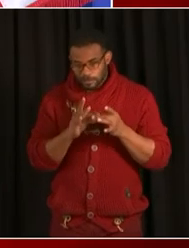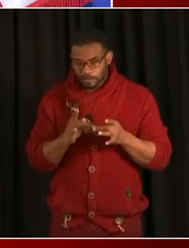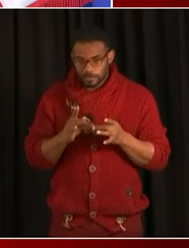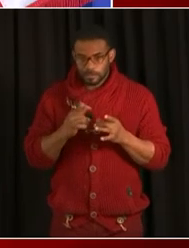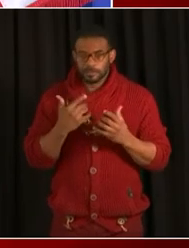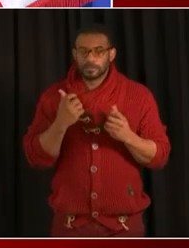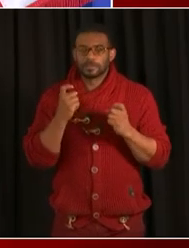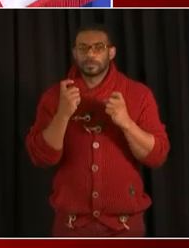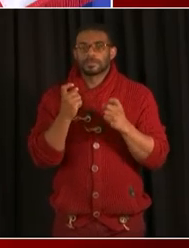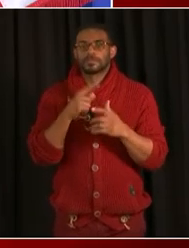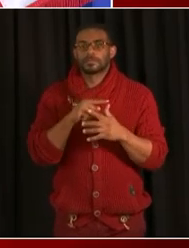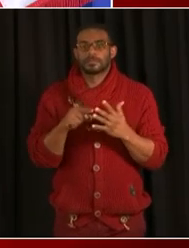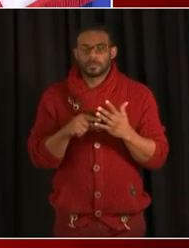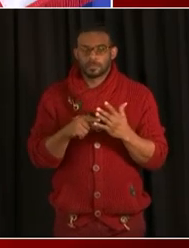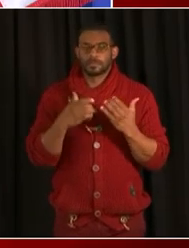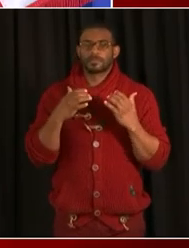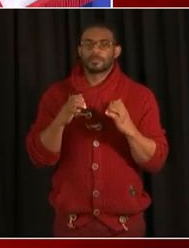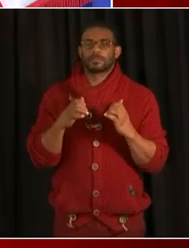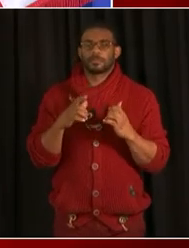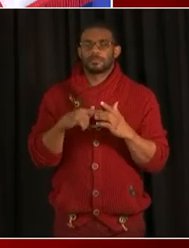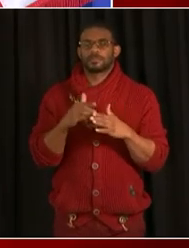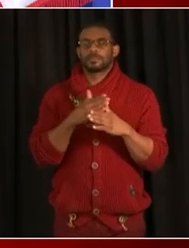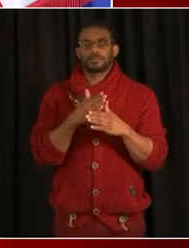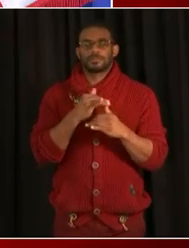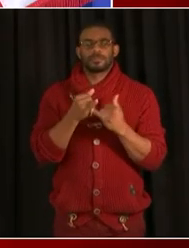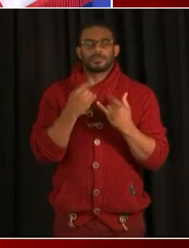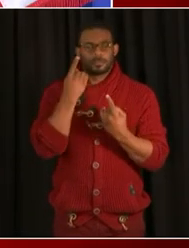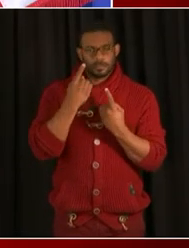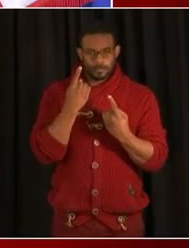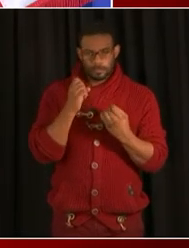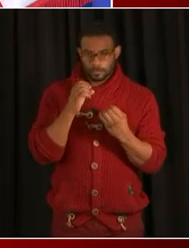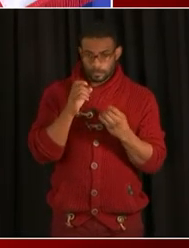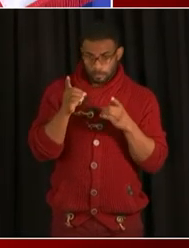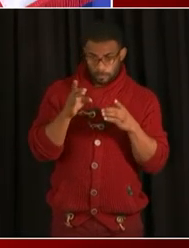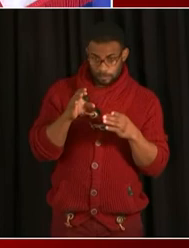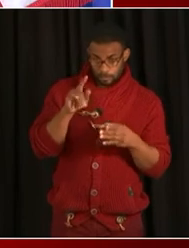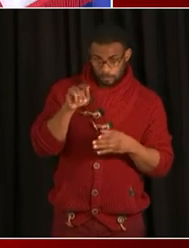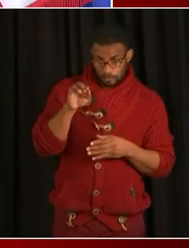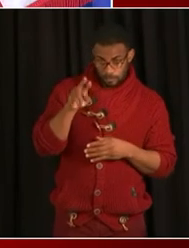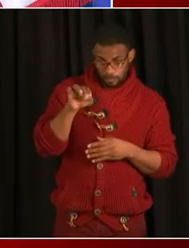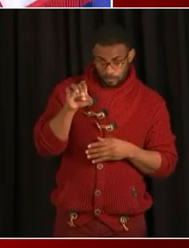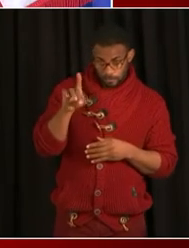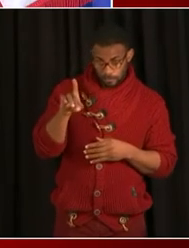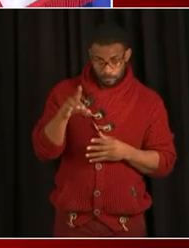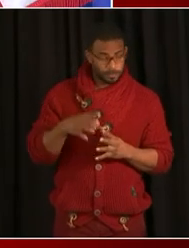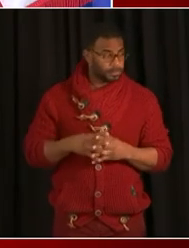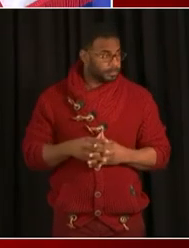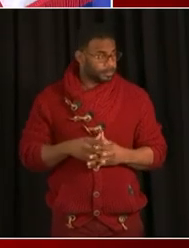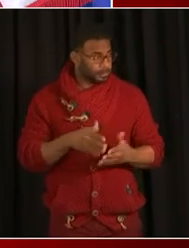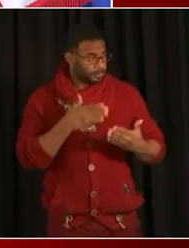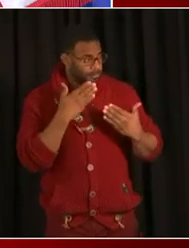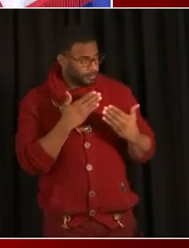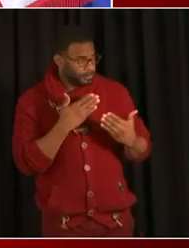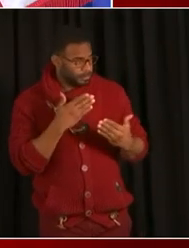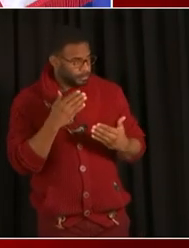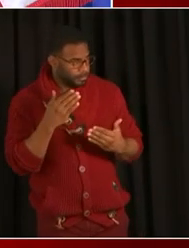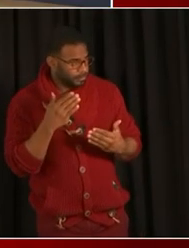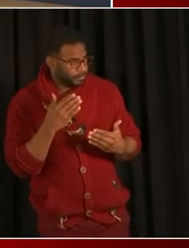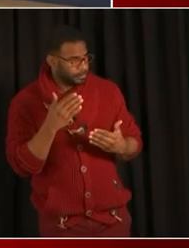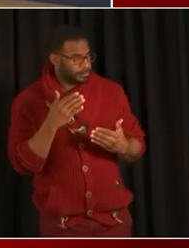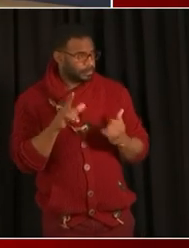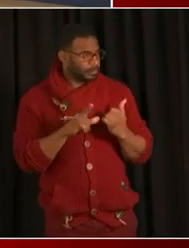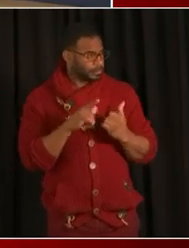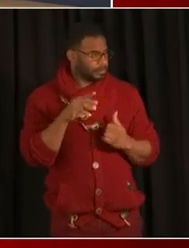said, but I want to give them a chance to share a final thought. So Director Townsend. Thank you,